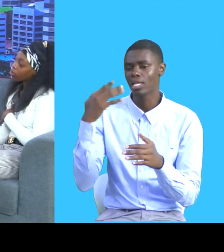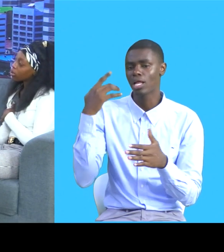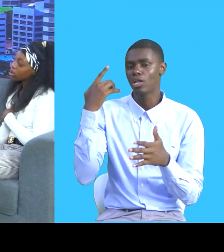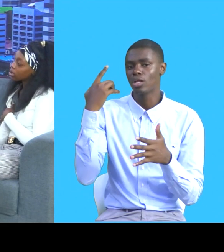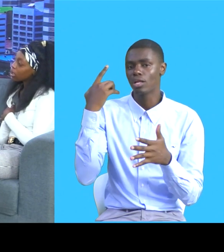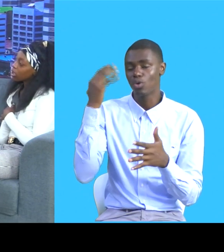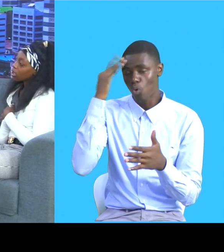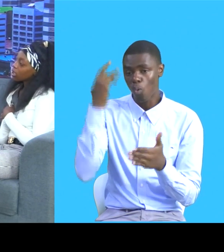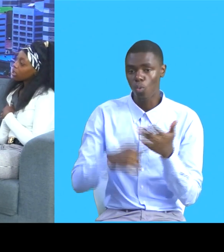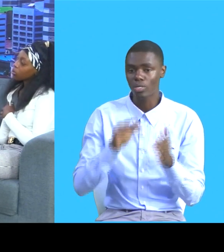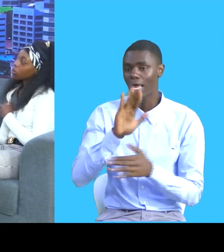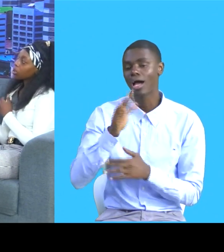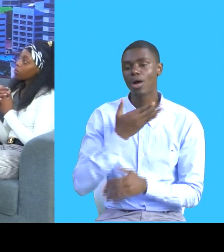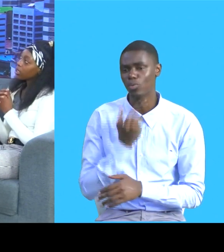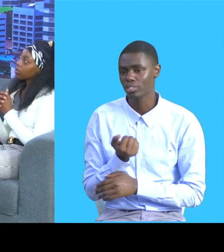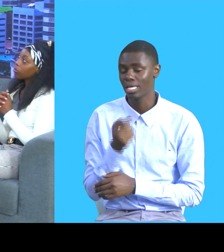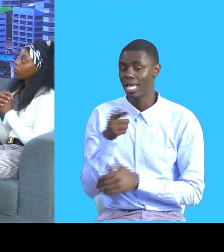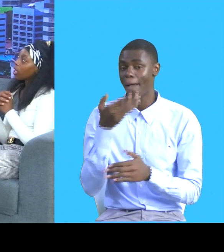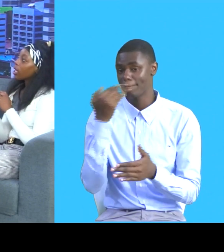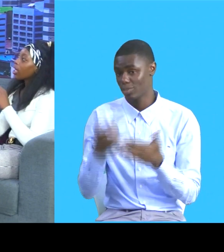exactly wants. So I